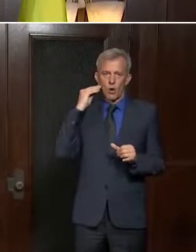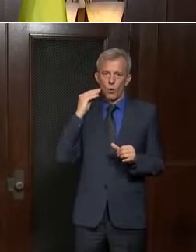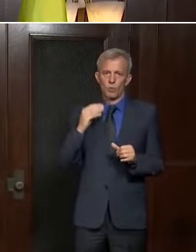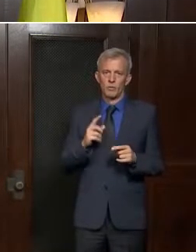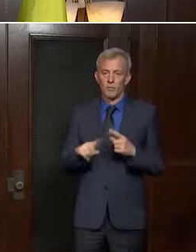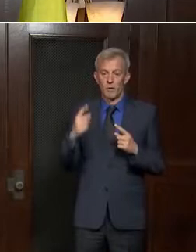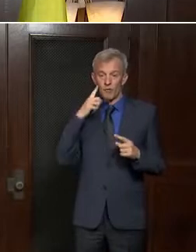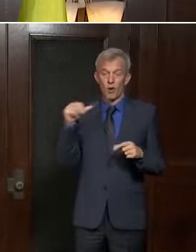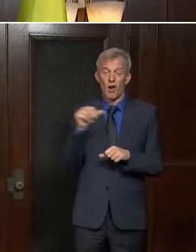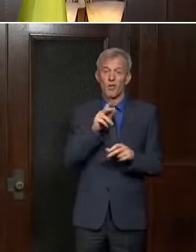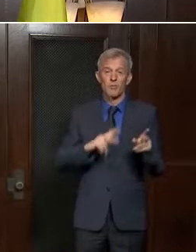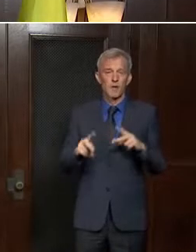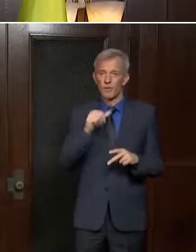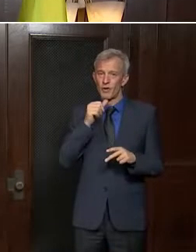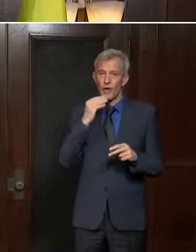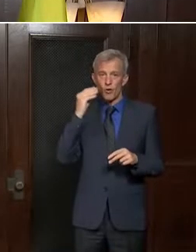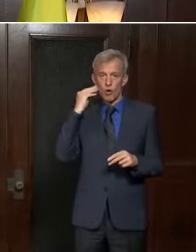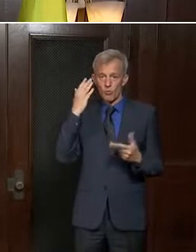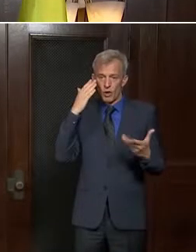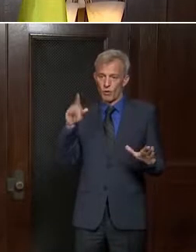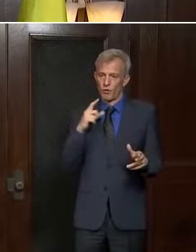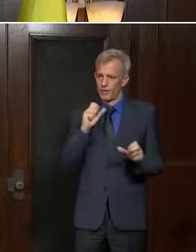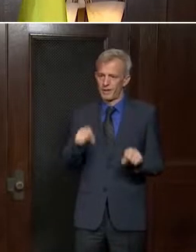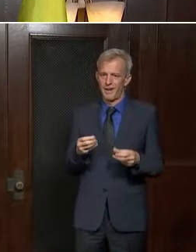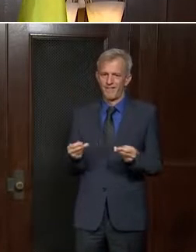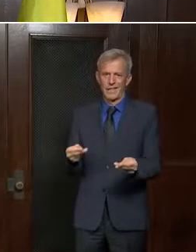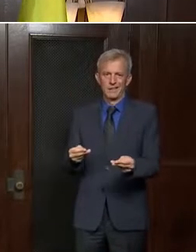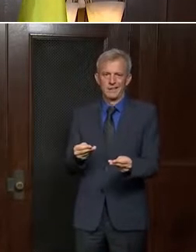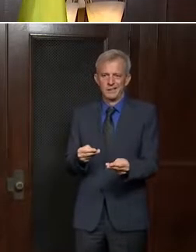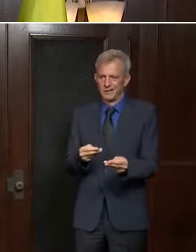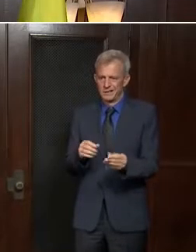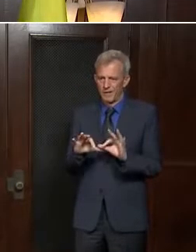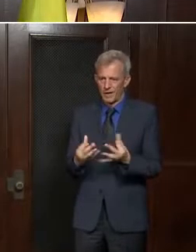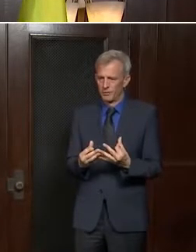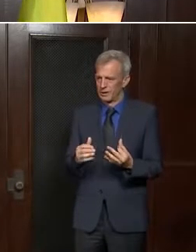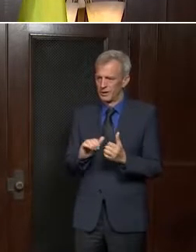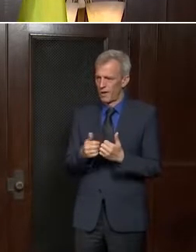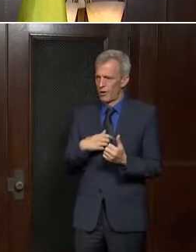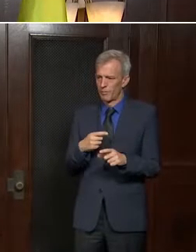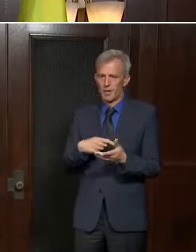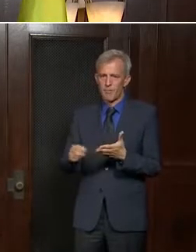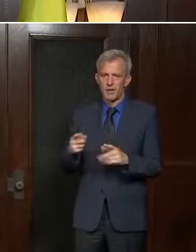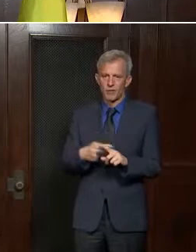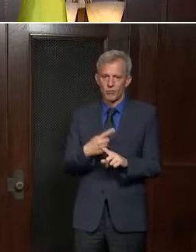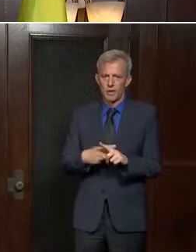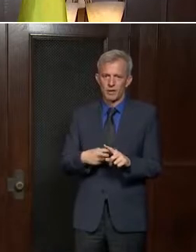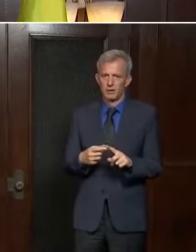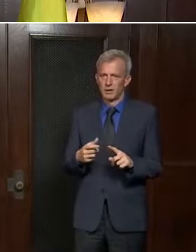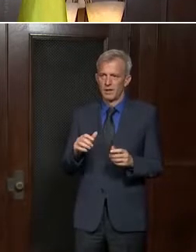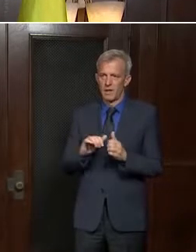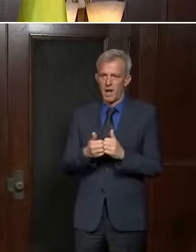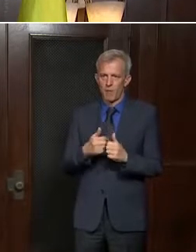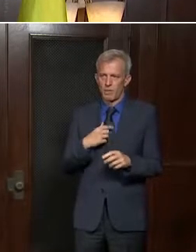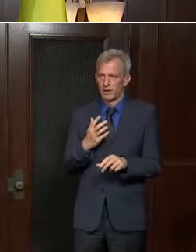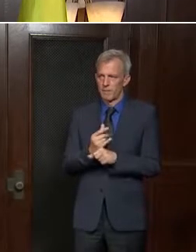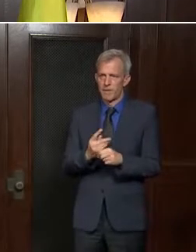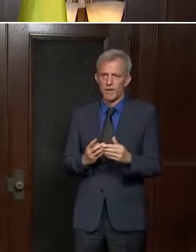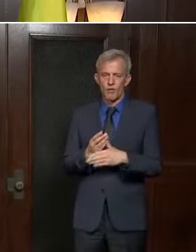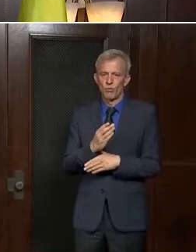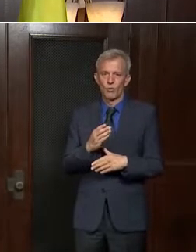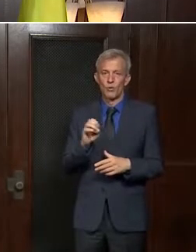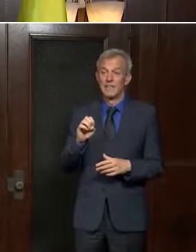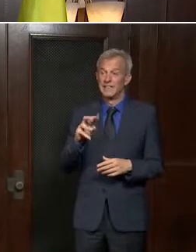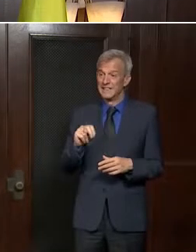just at home. They don't know if they'll be able to feed the family. They don't know if they'll be able to make the rent. They don't know if they're going to get through this, even